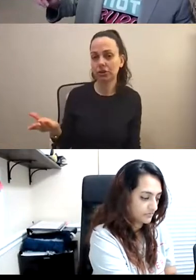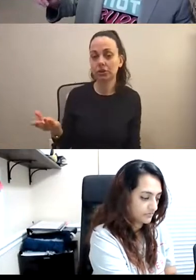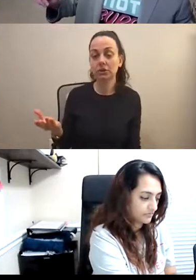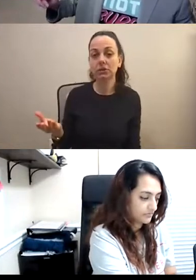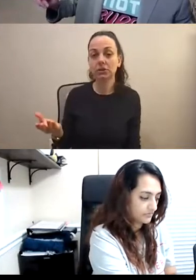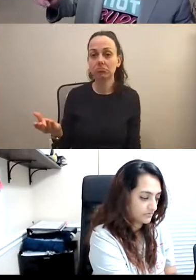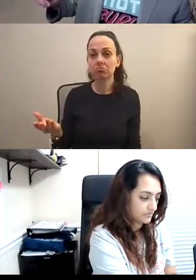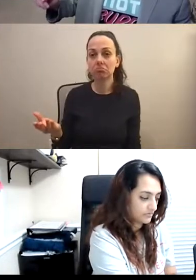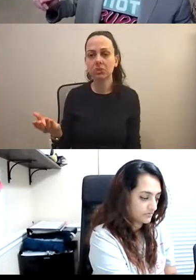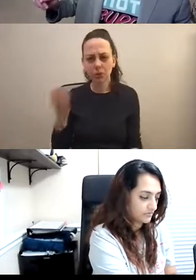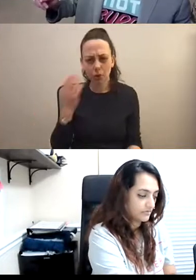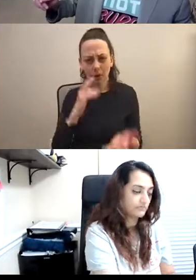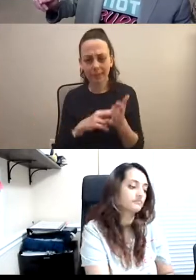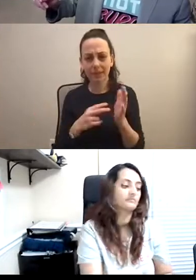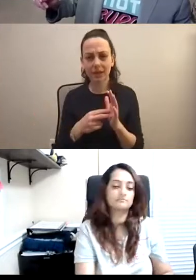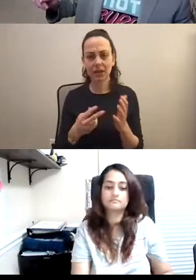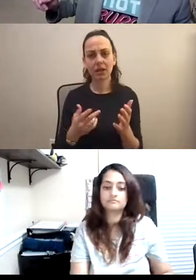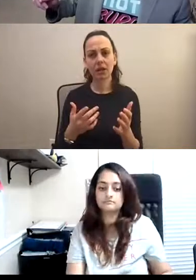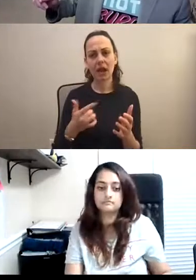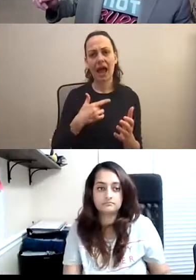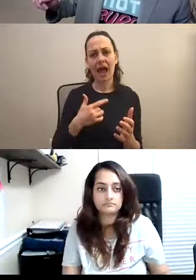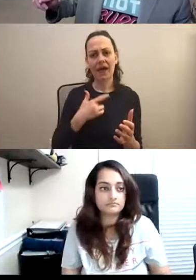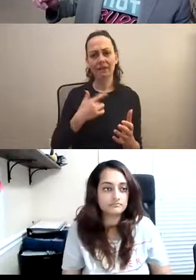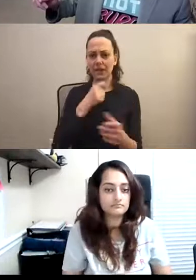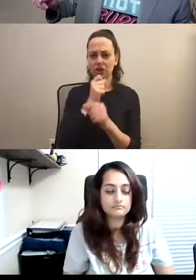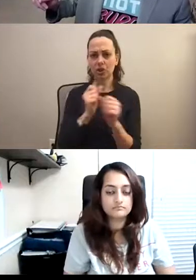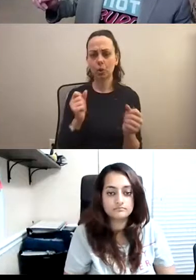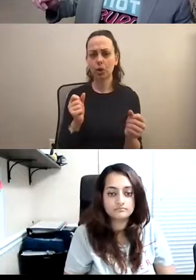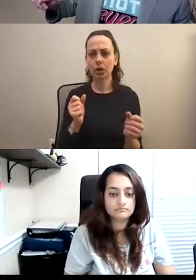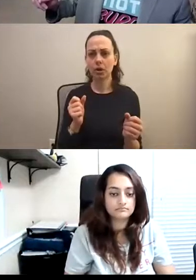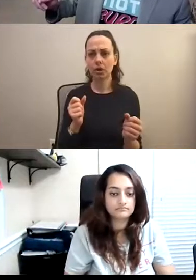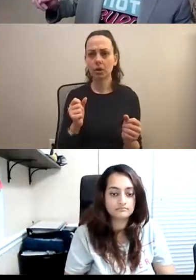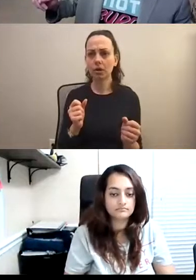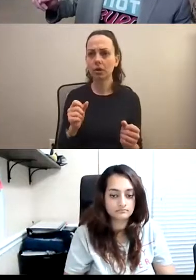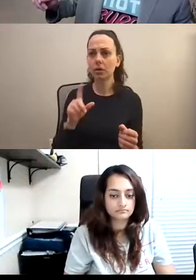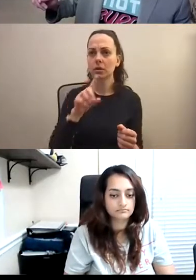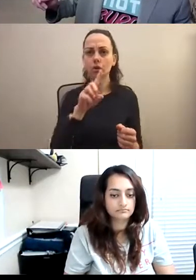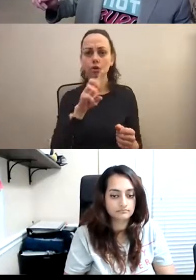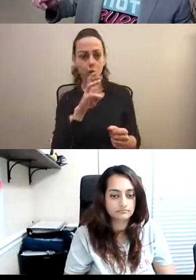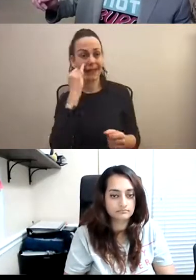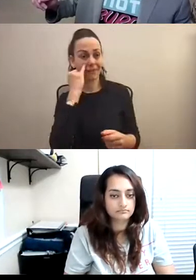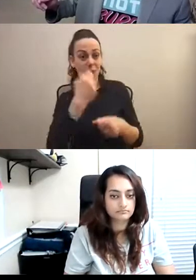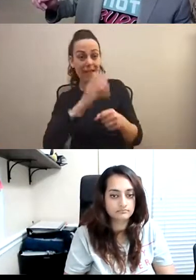I'm, you know what I mean? I feel insecure. Can you please put that on a shirt and I'll wear it with pride?